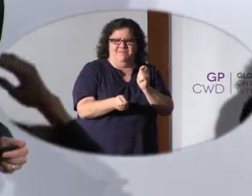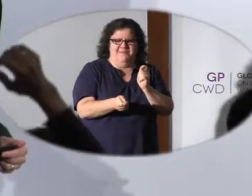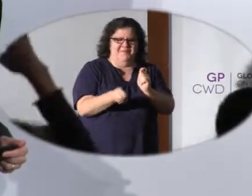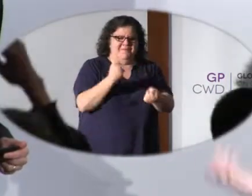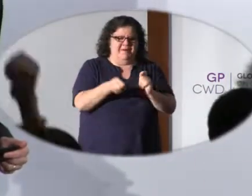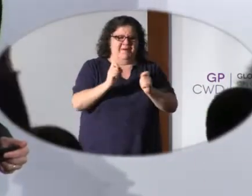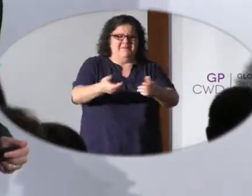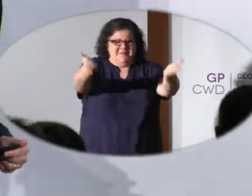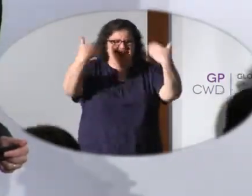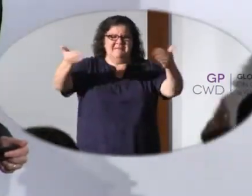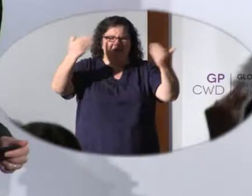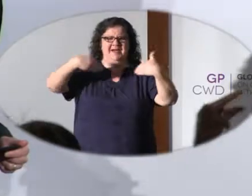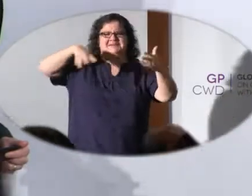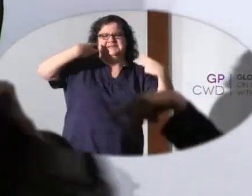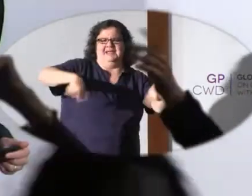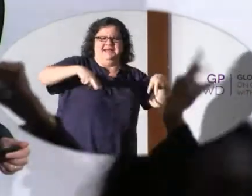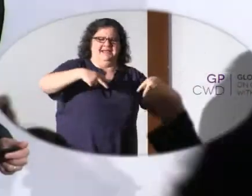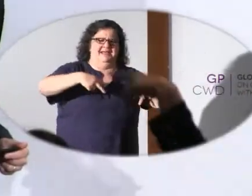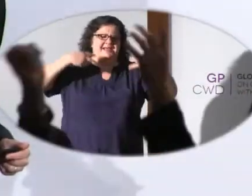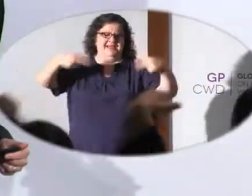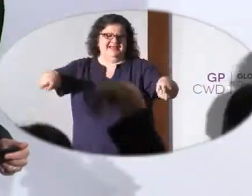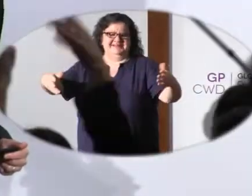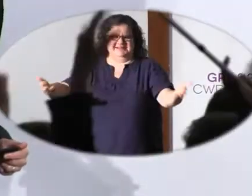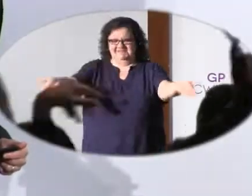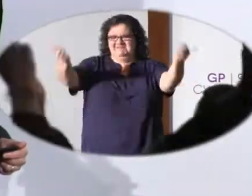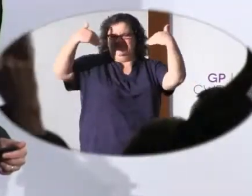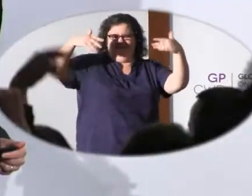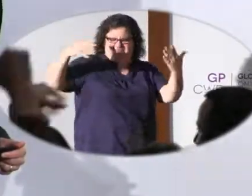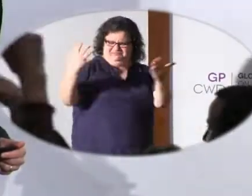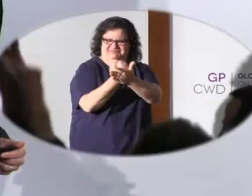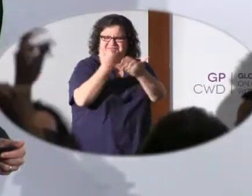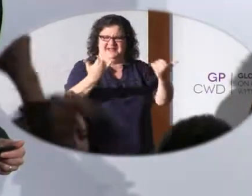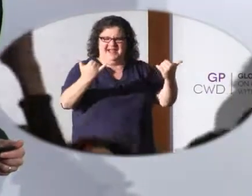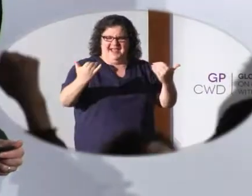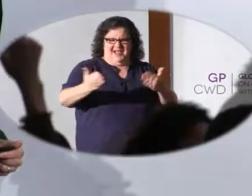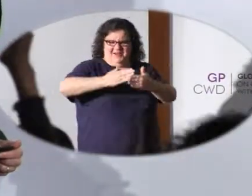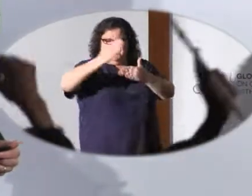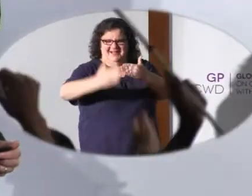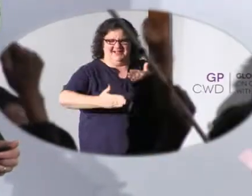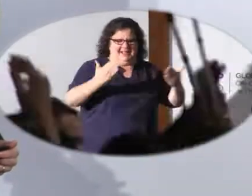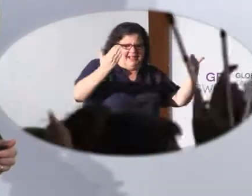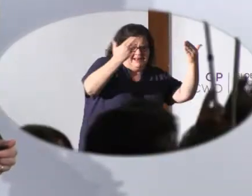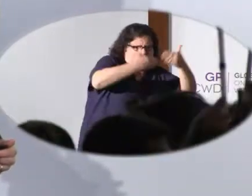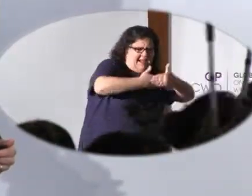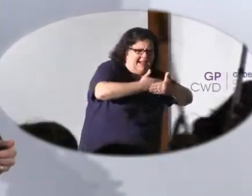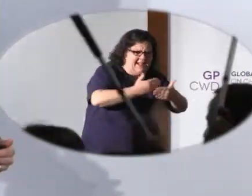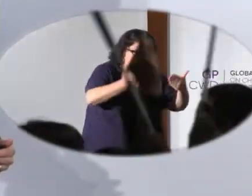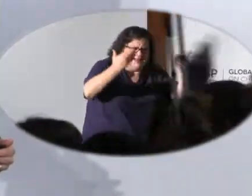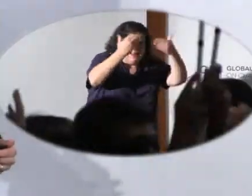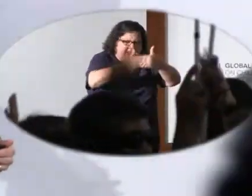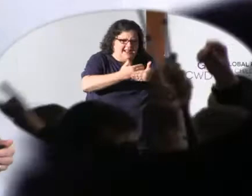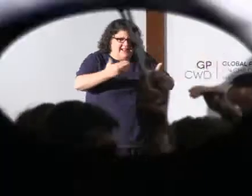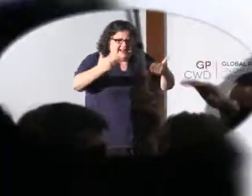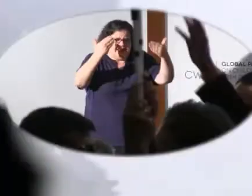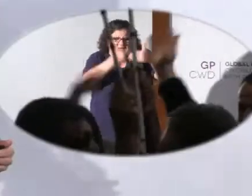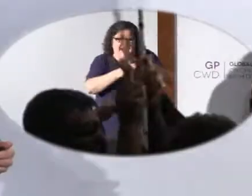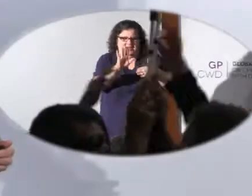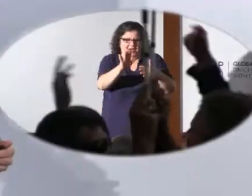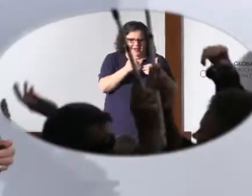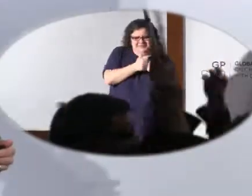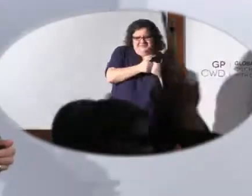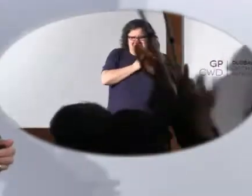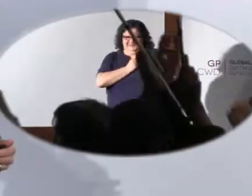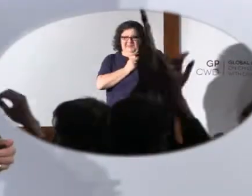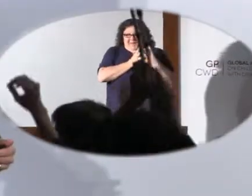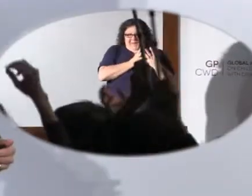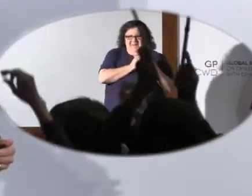Let's dance with the weekend, what the night is all about. Let's dance, grab a girlfriend, grab a boyfriend, sweat it